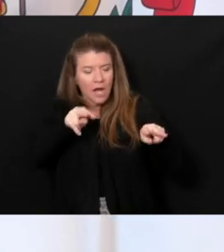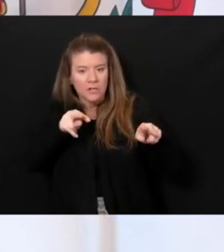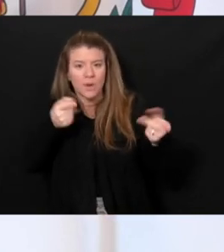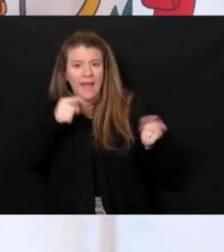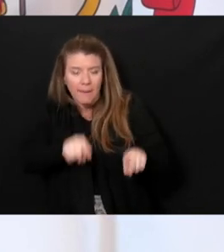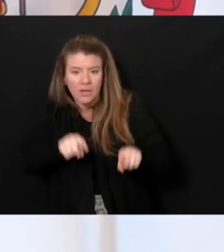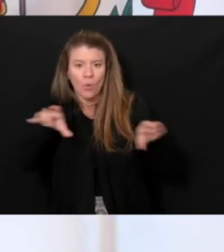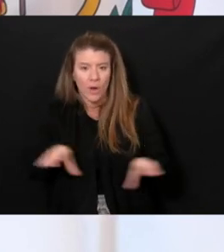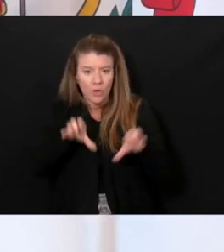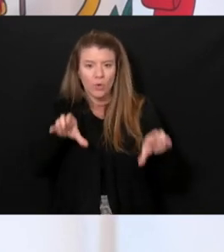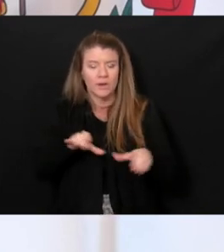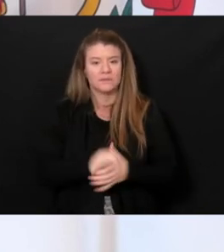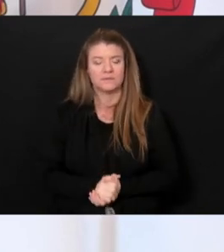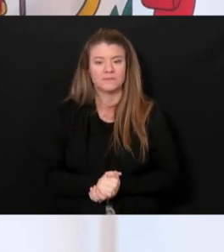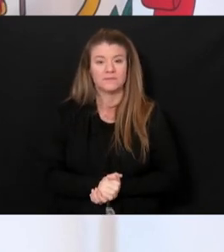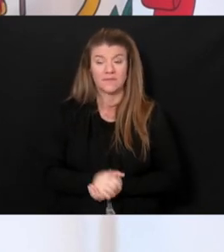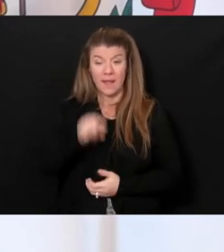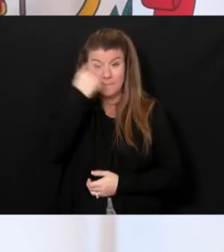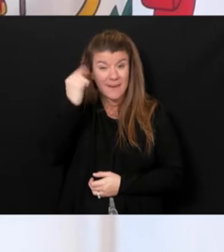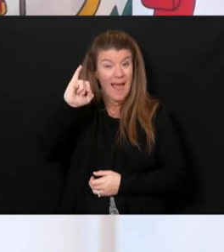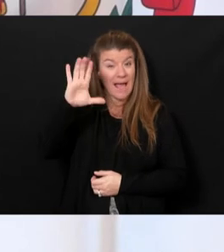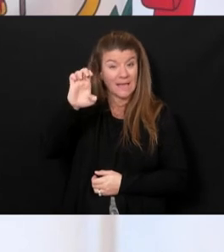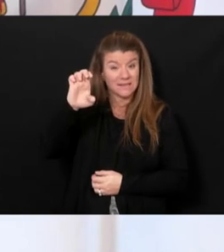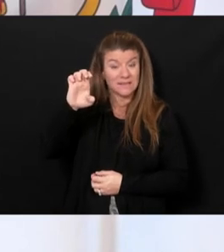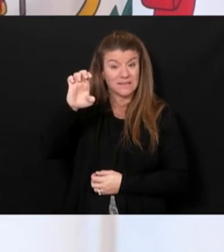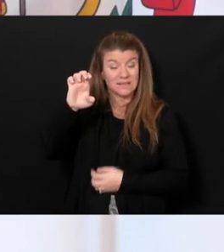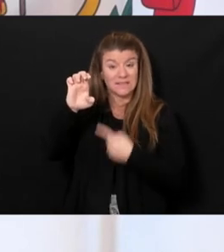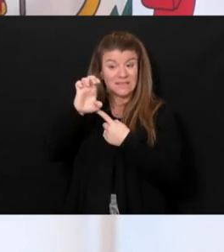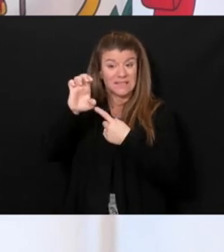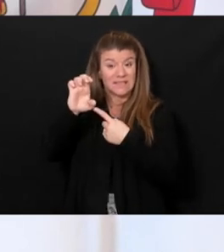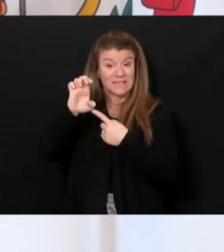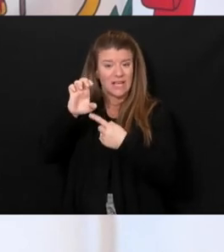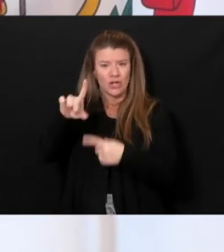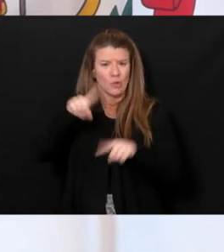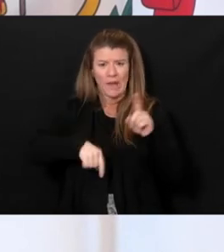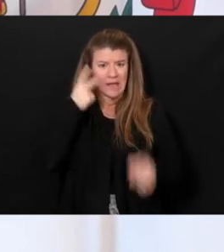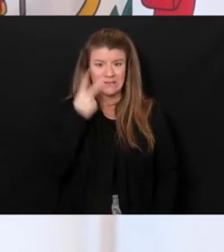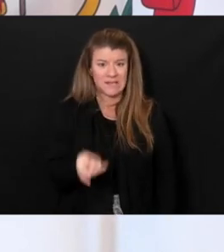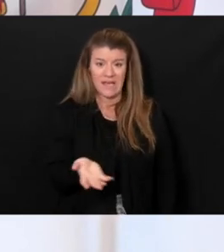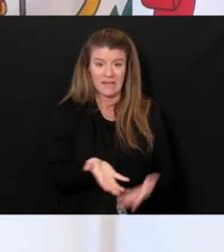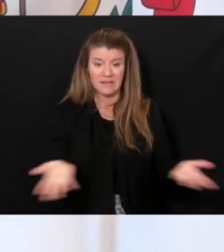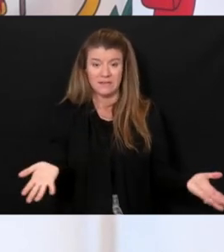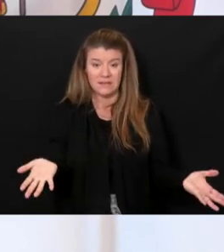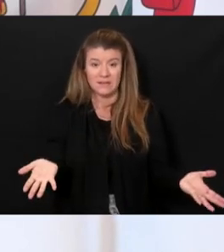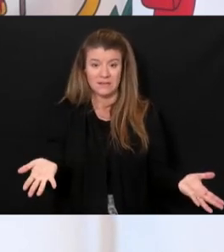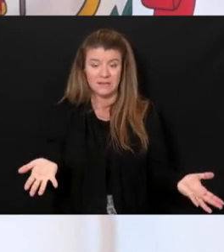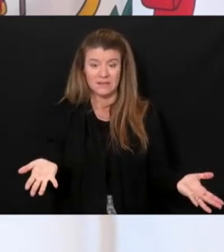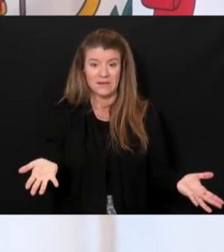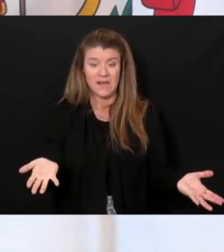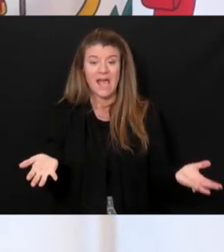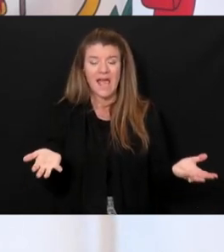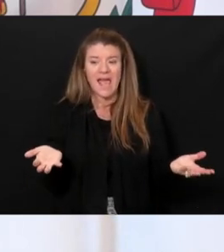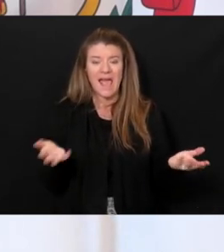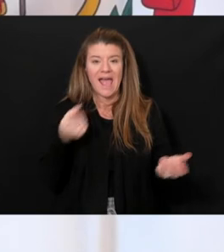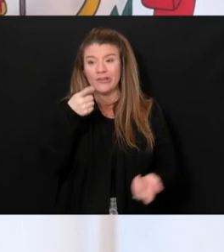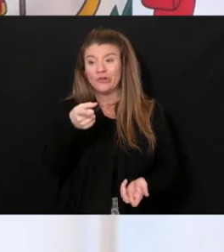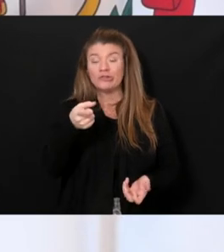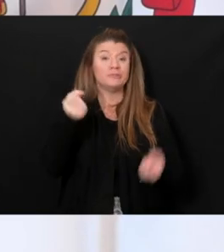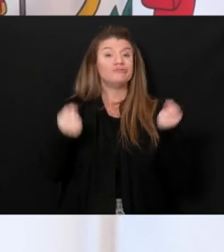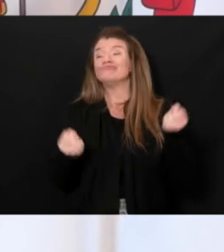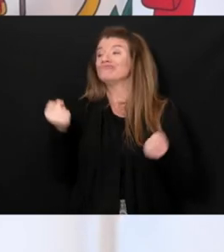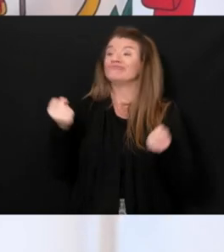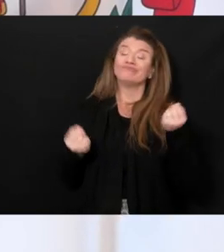doing. Black ice is invisible in lots of ways. And you'll just be